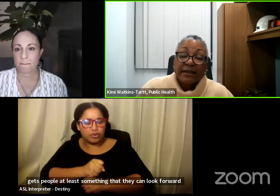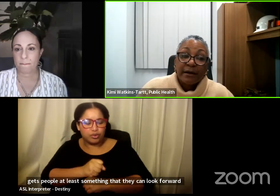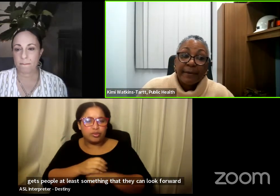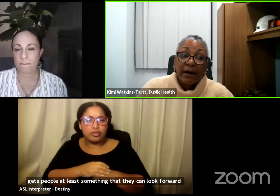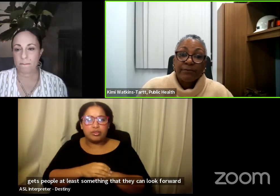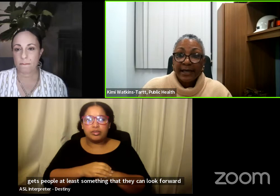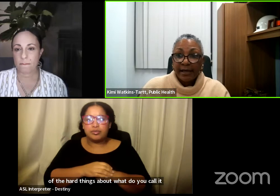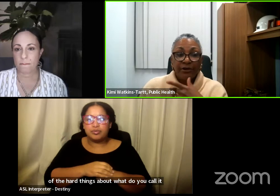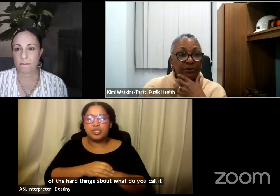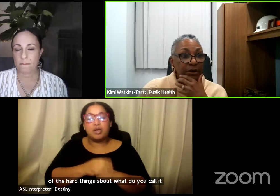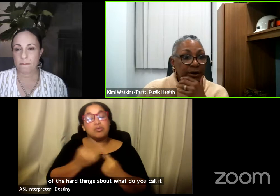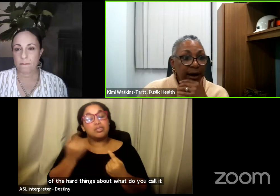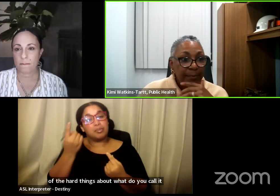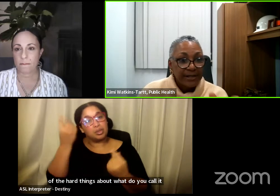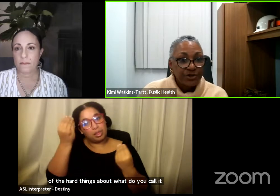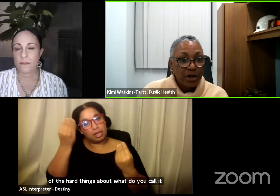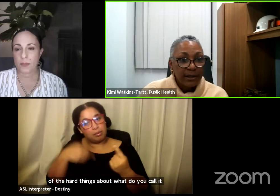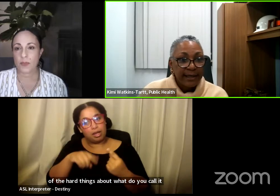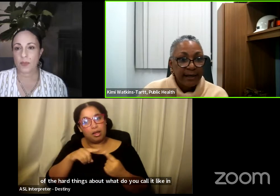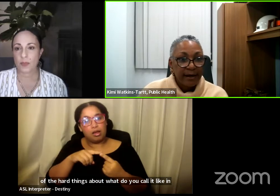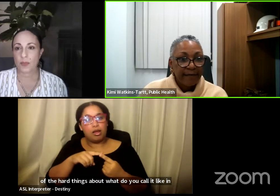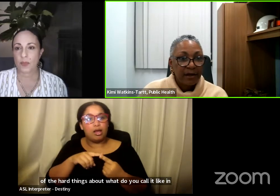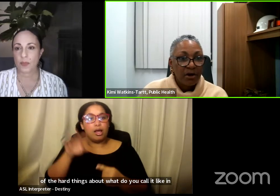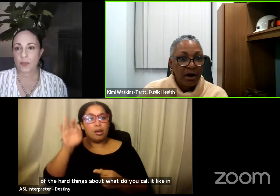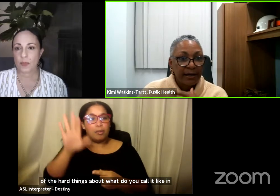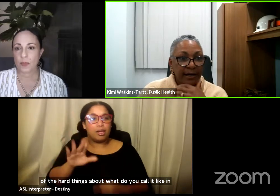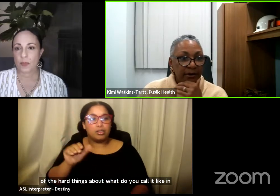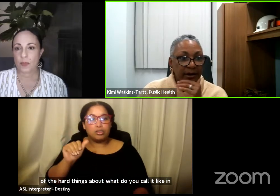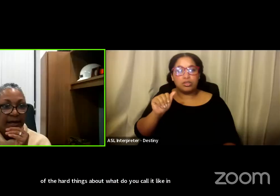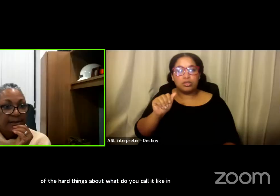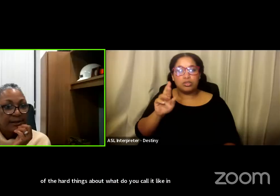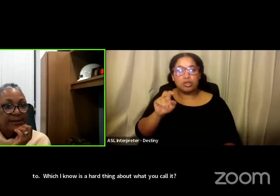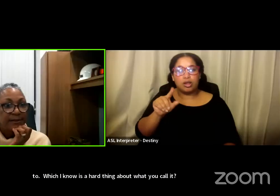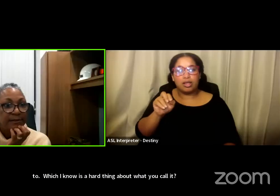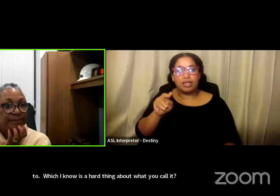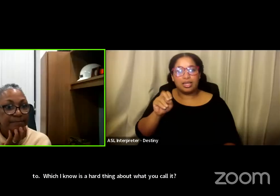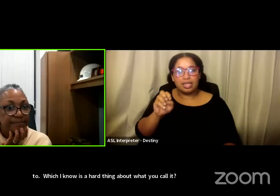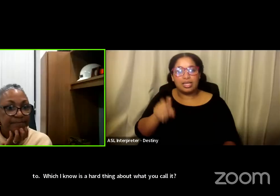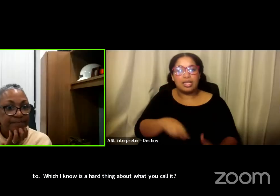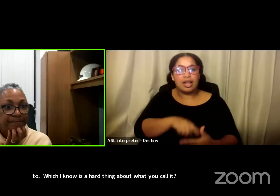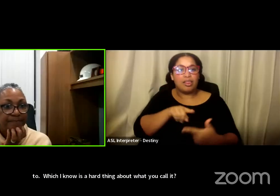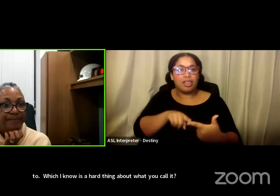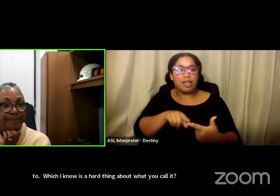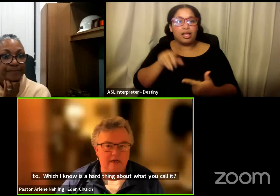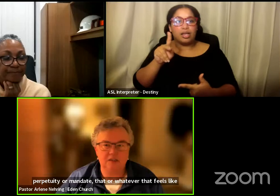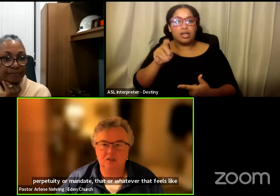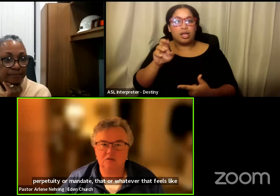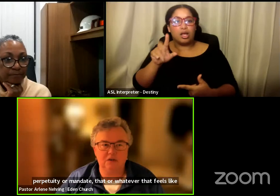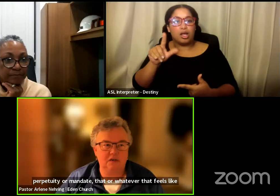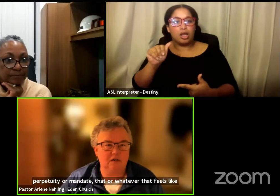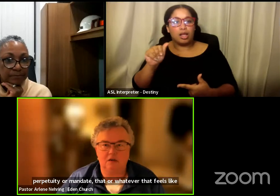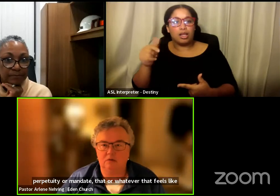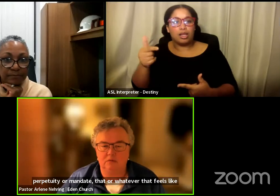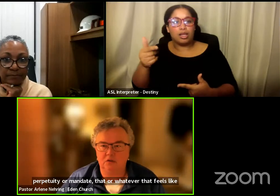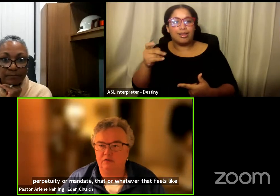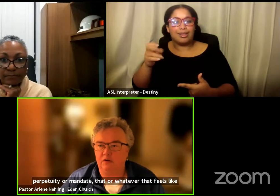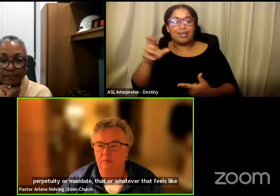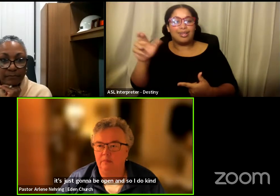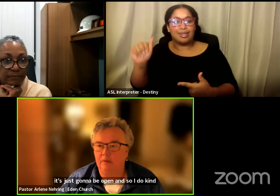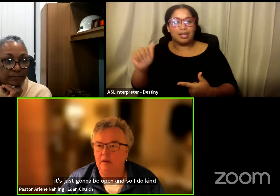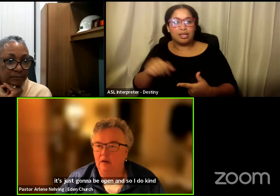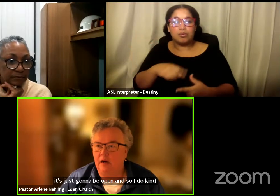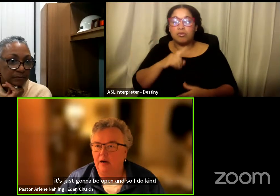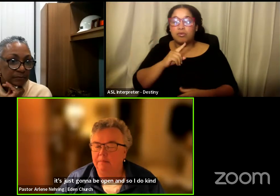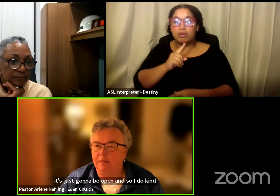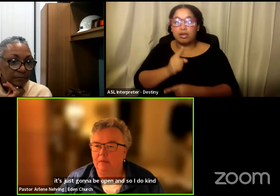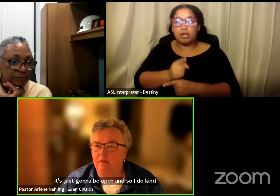Some things to think about. Thank you. Pastor Arlene, and then Carla Guerra. Yeah, I just wanted to